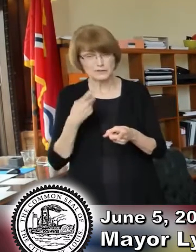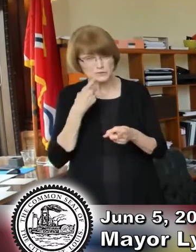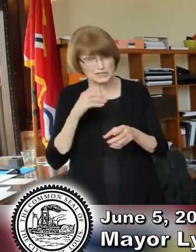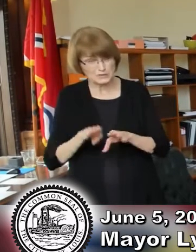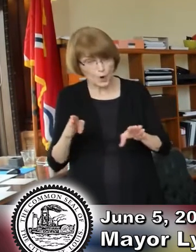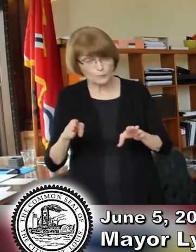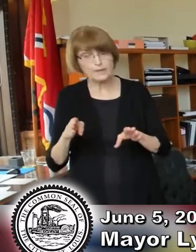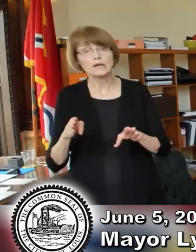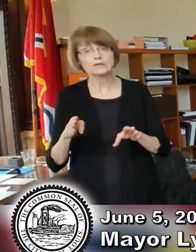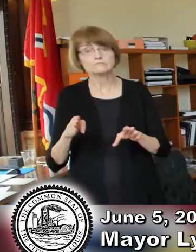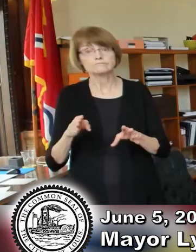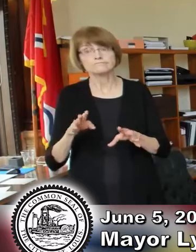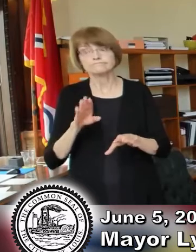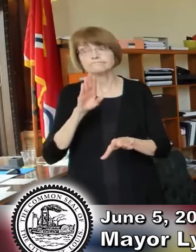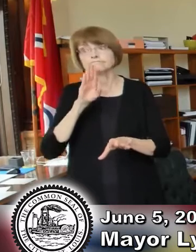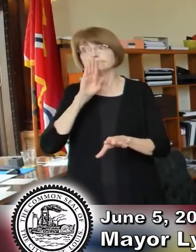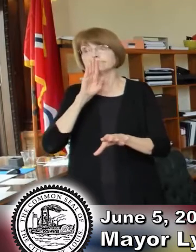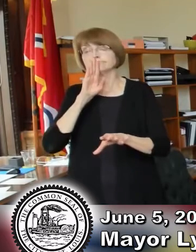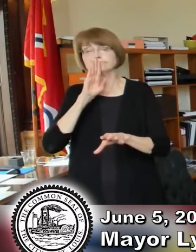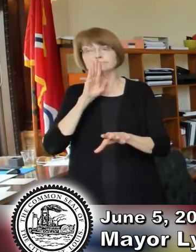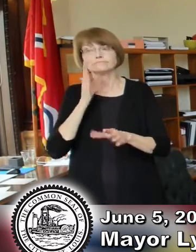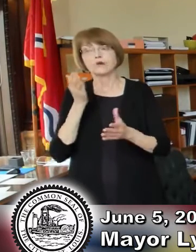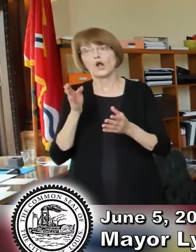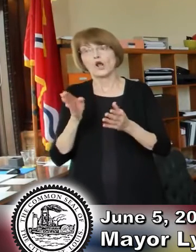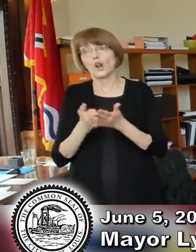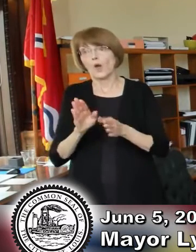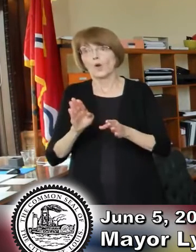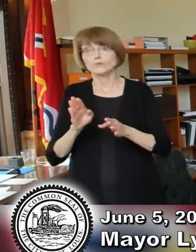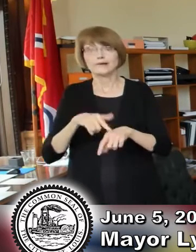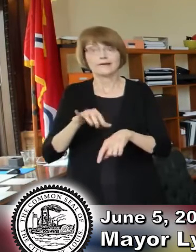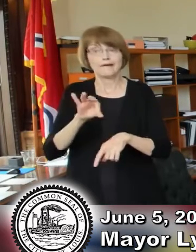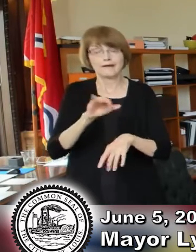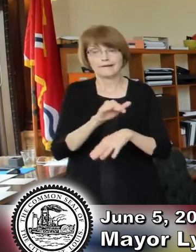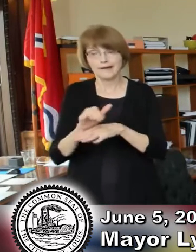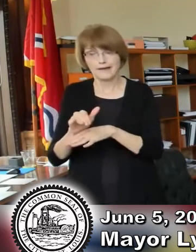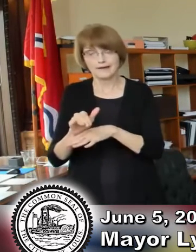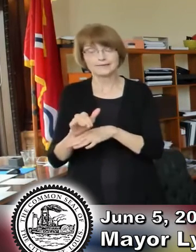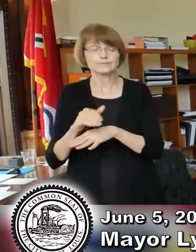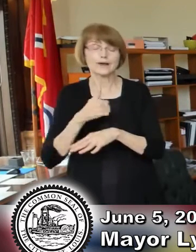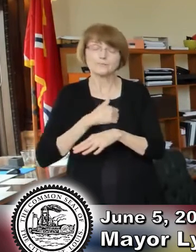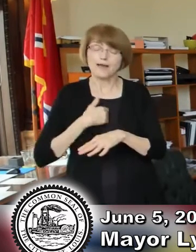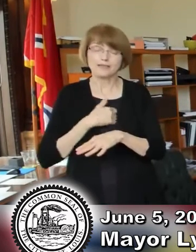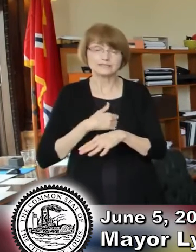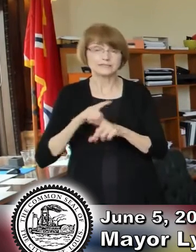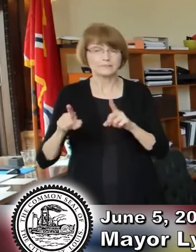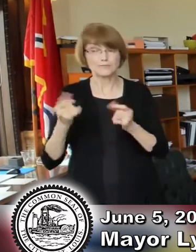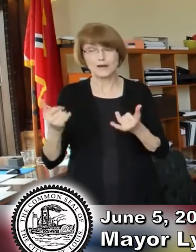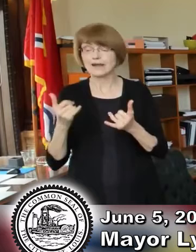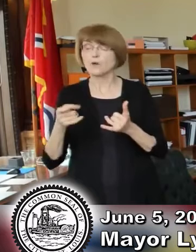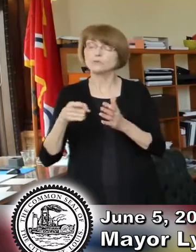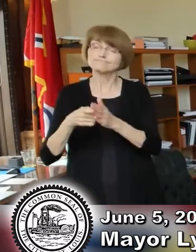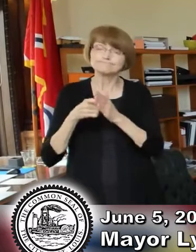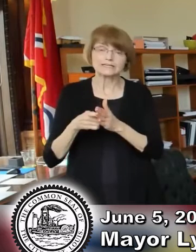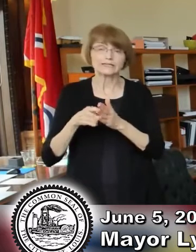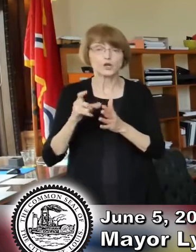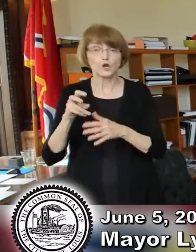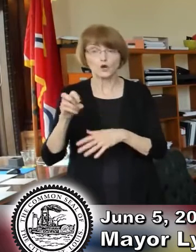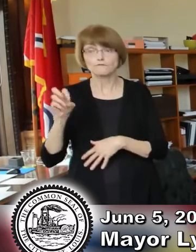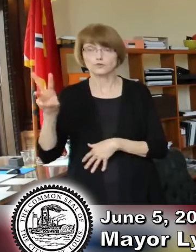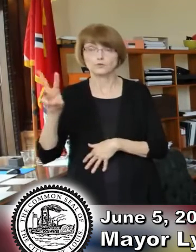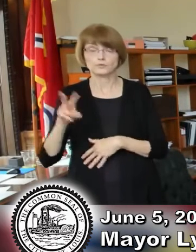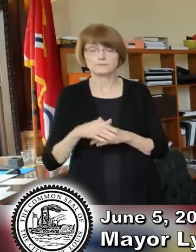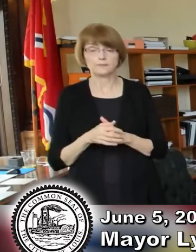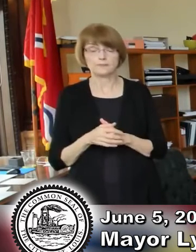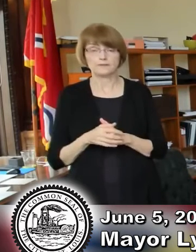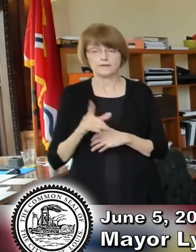we apologize for needing a curfew, but we do believe that we need a curfew at 9 o'clock right now. A question from,